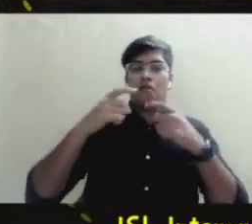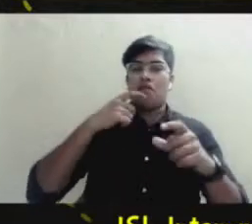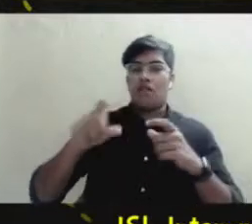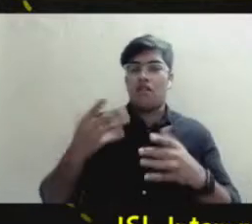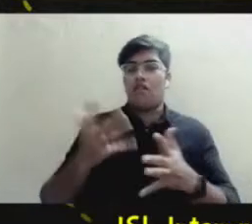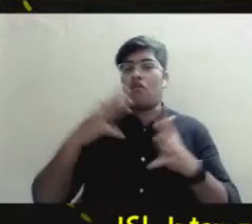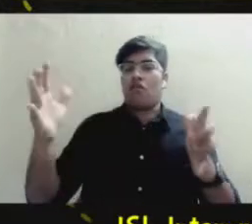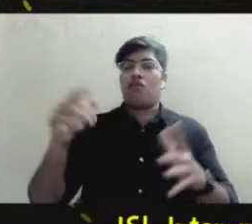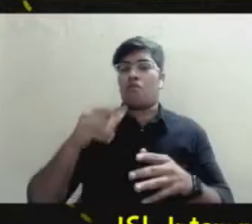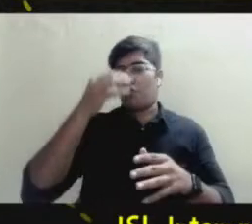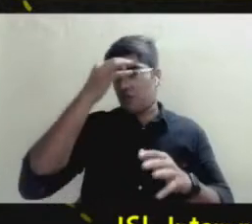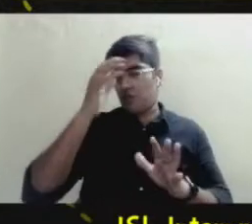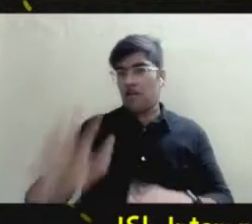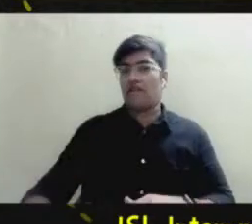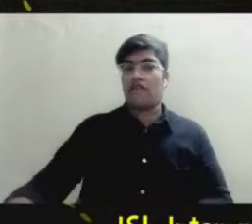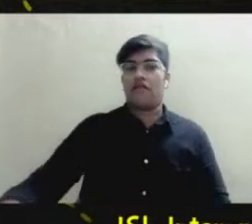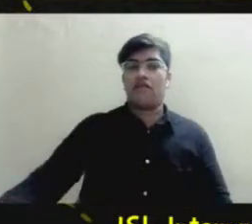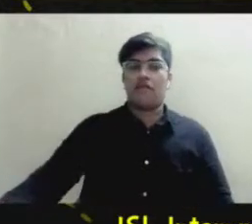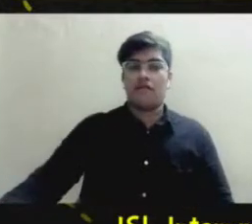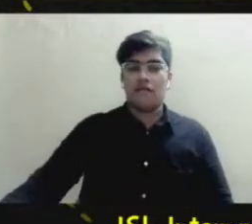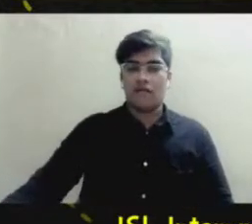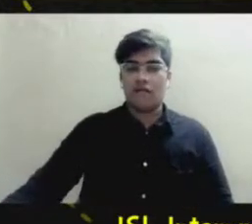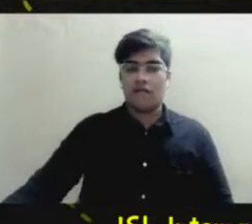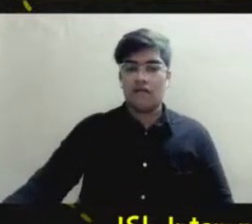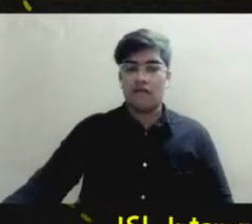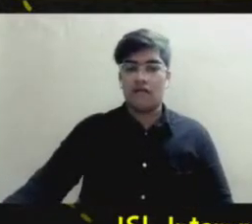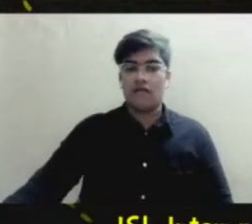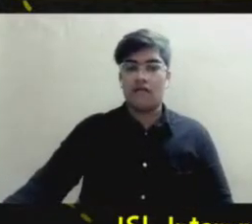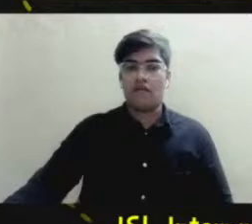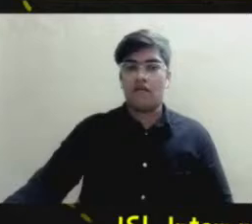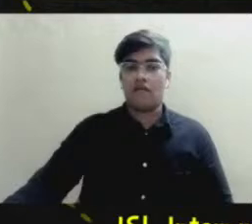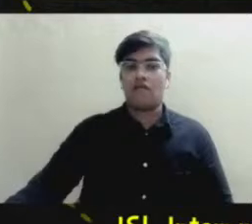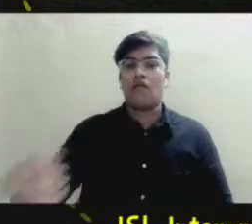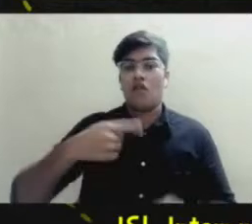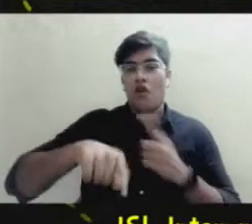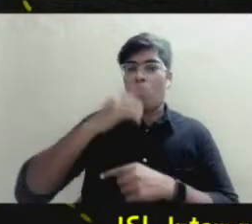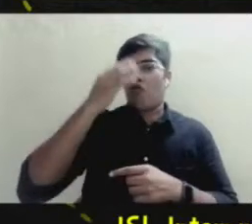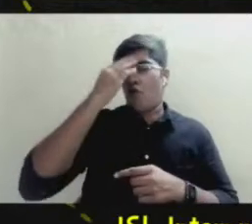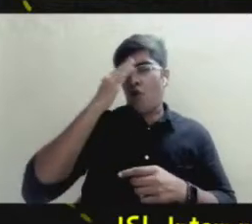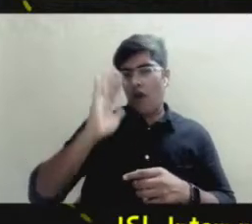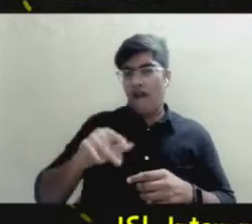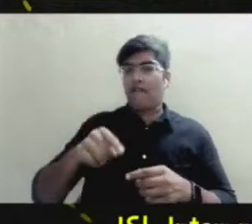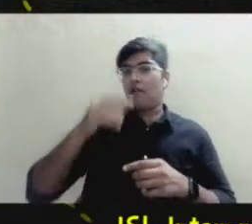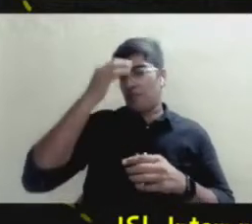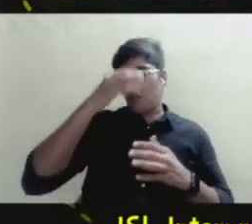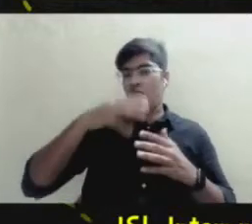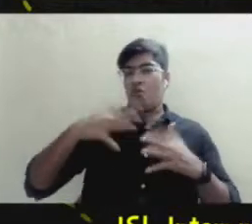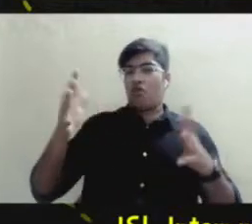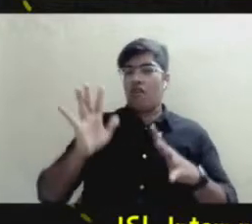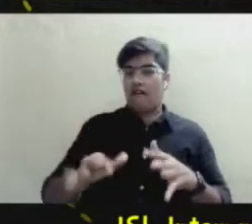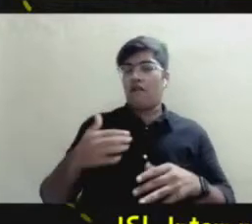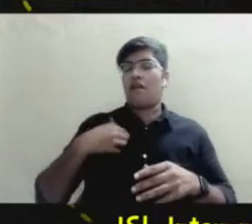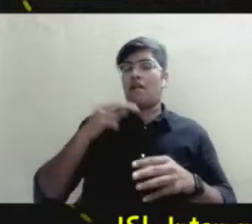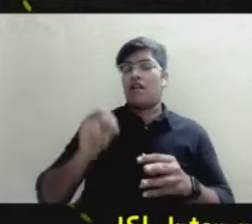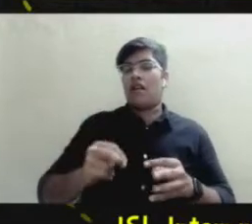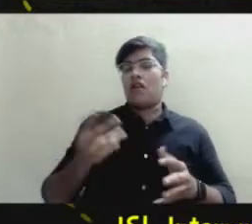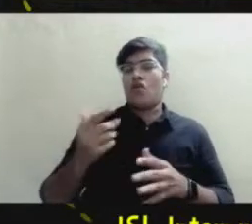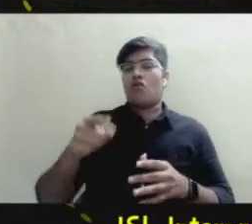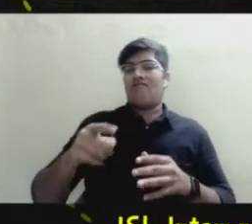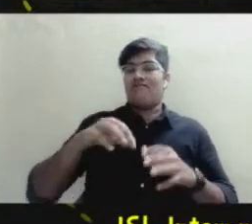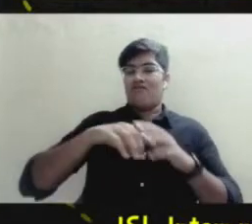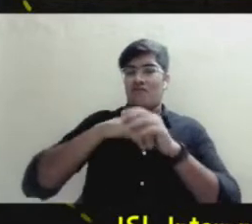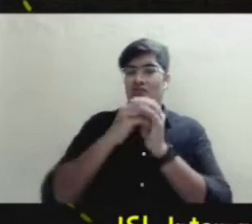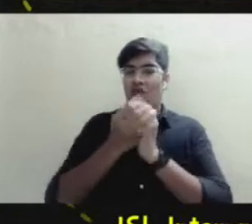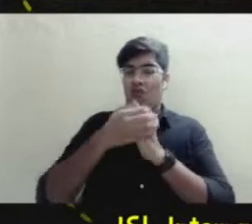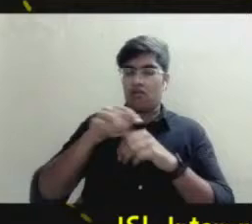seconds longer than me? So all of this does happen, as we know. And I think perhaps we need to get out of that mold and